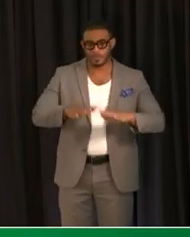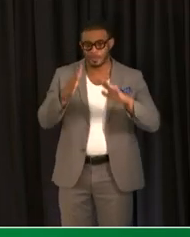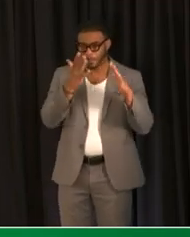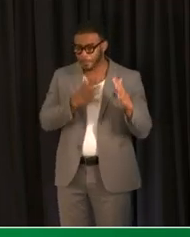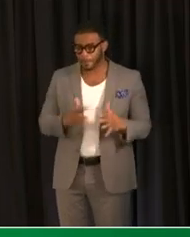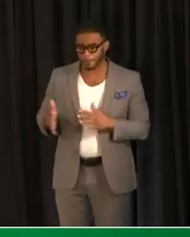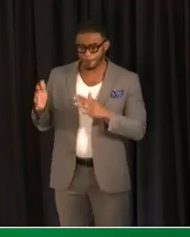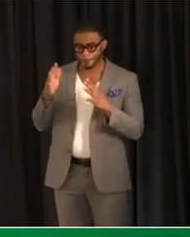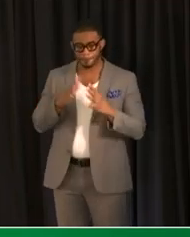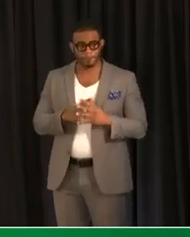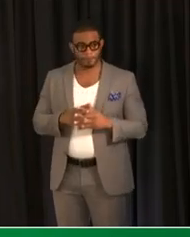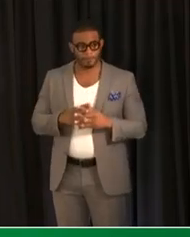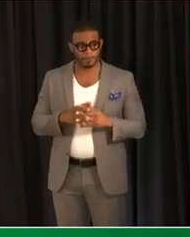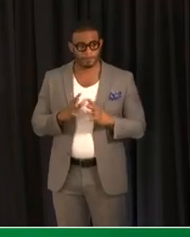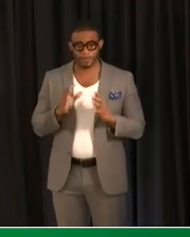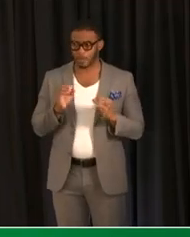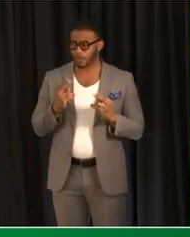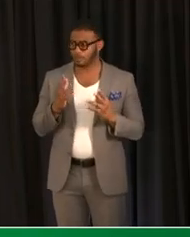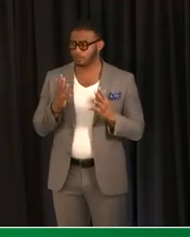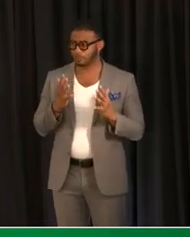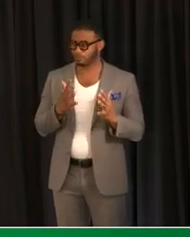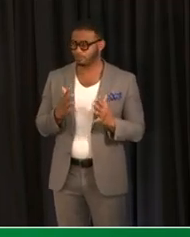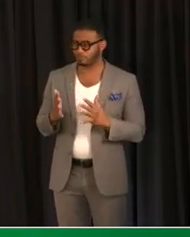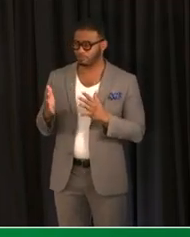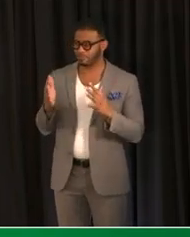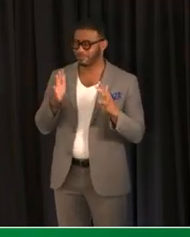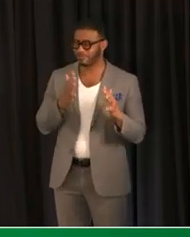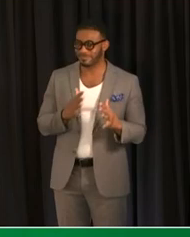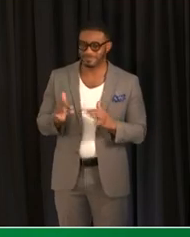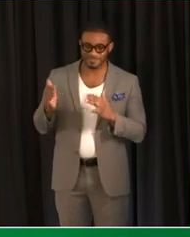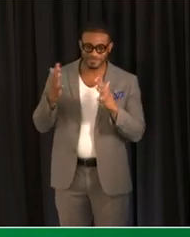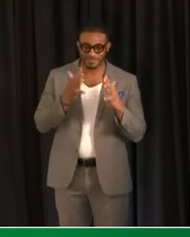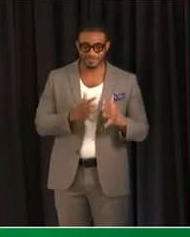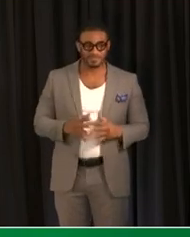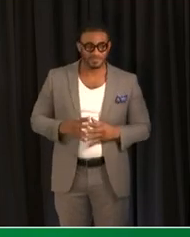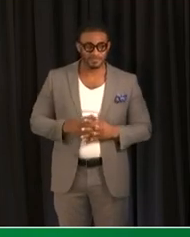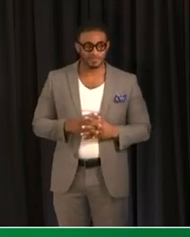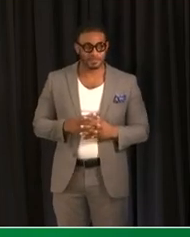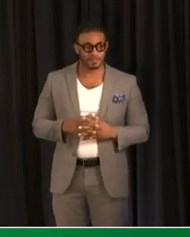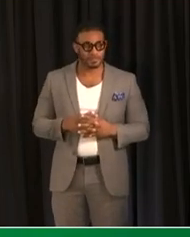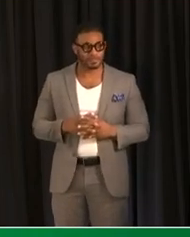done. And so with that, we'll clap again for Miriam. All right.